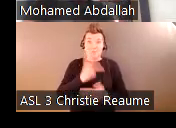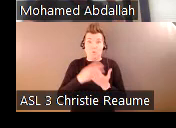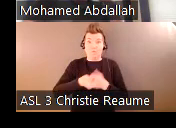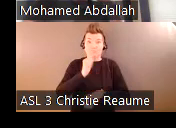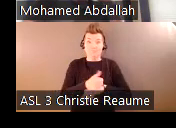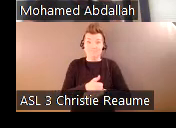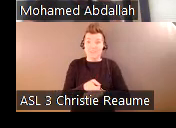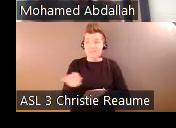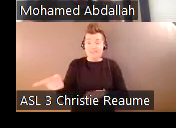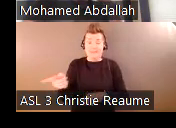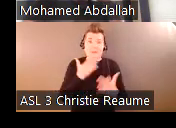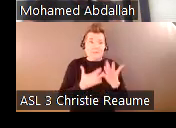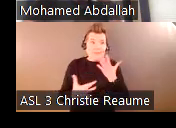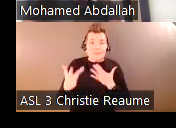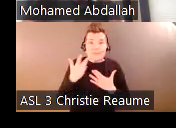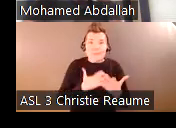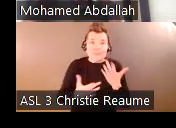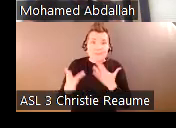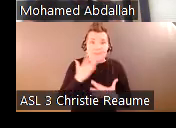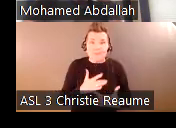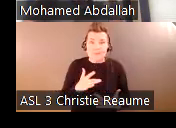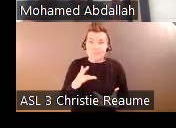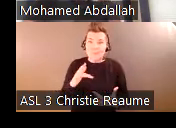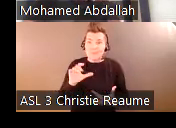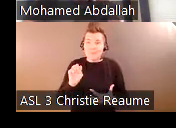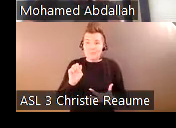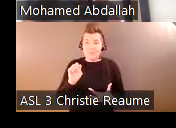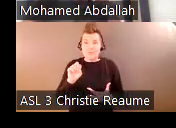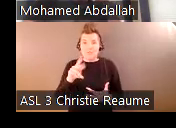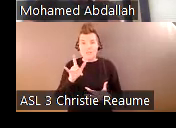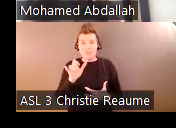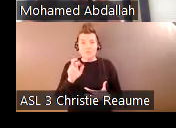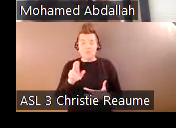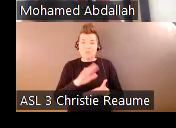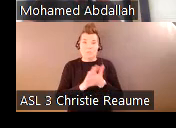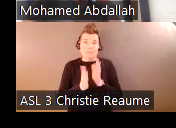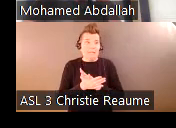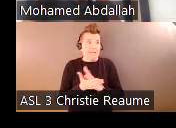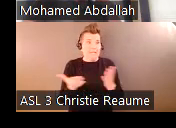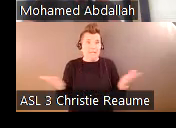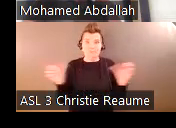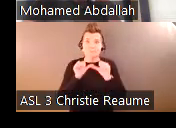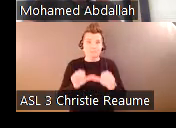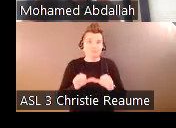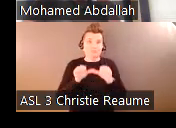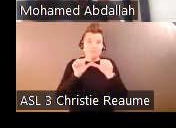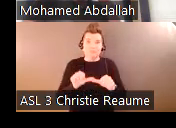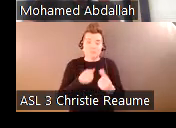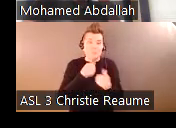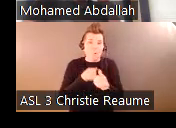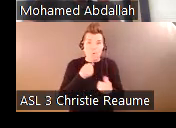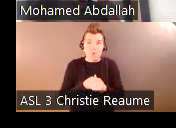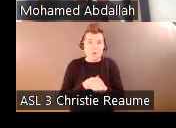the shelters start to act as a healthcare facility, which we're not prepared to do, and it ends up being in the